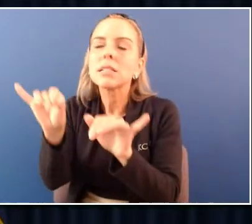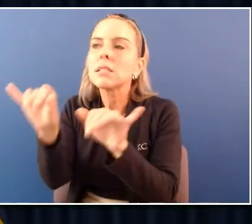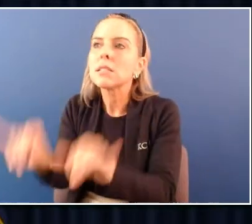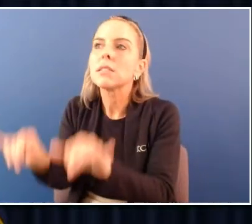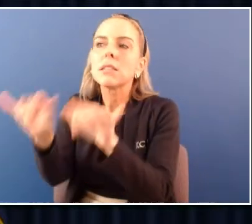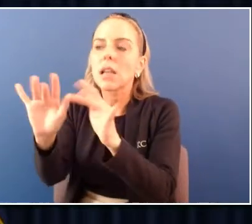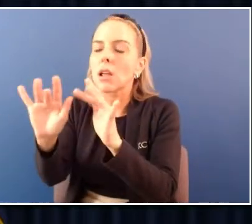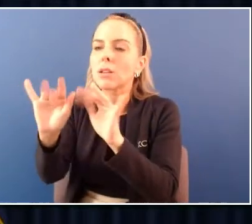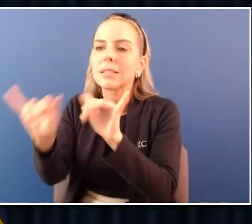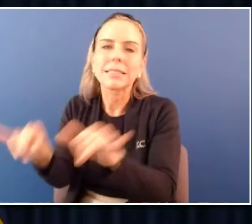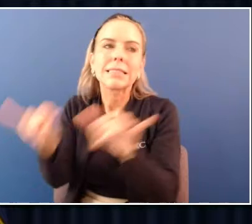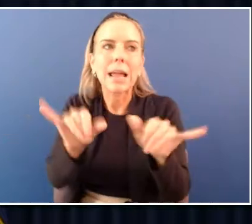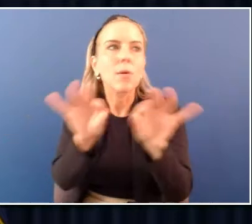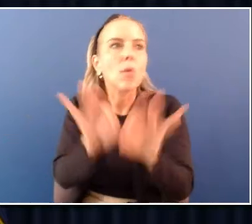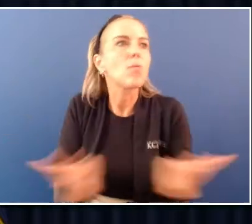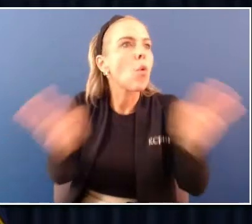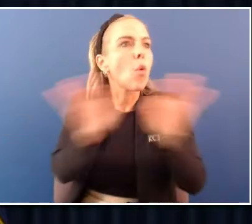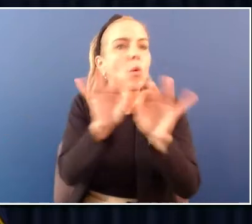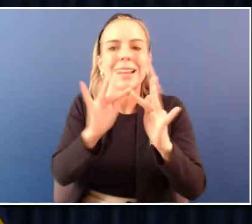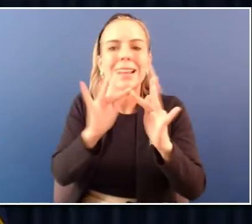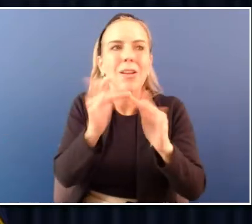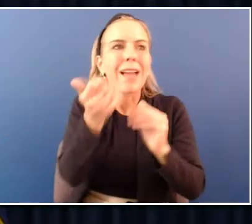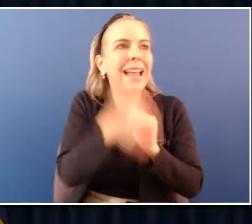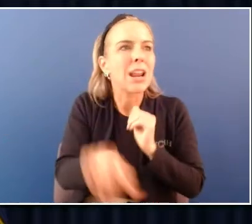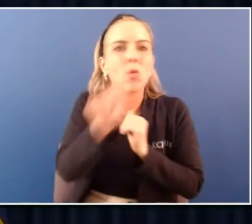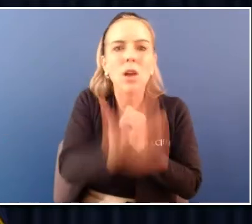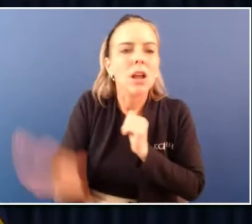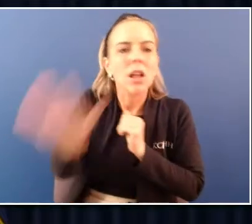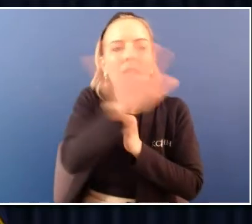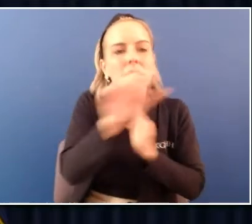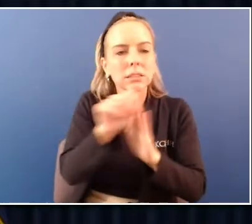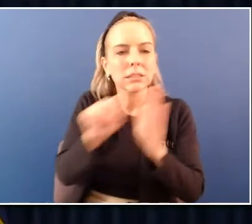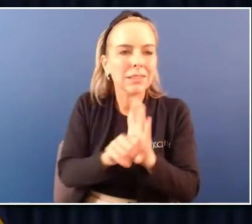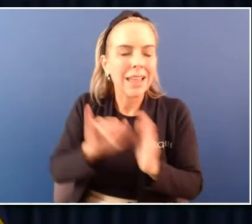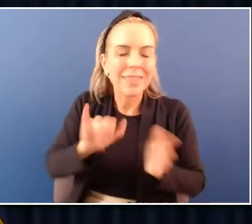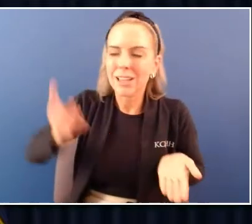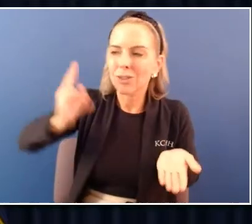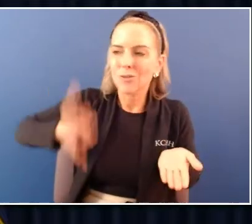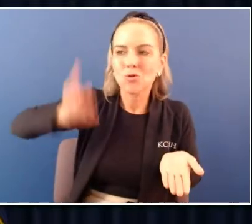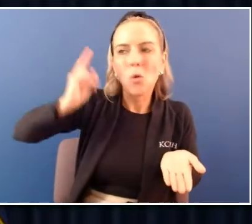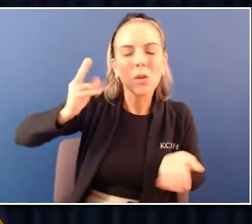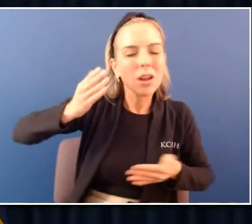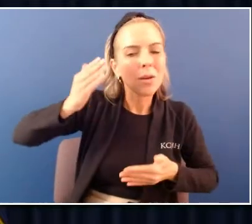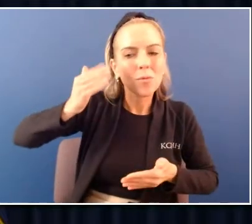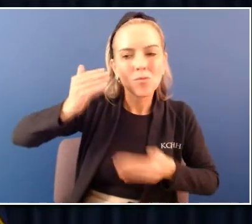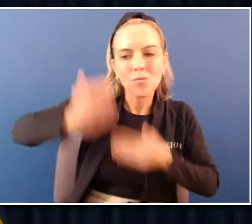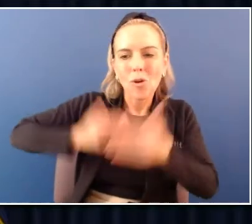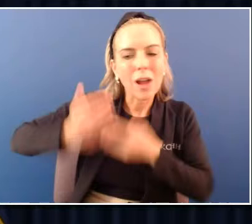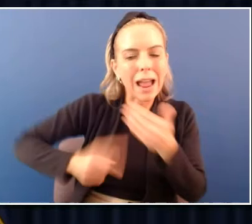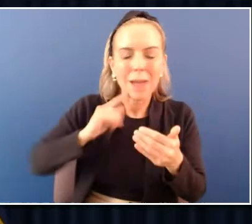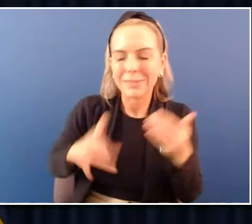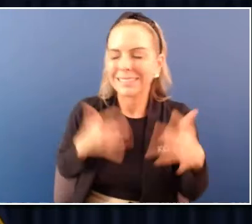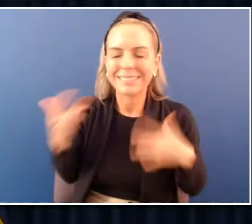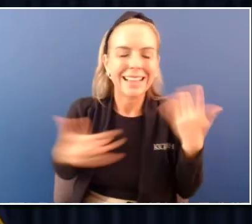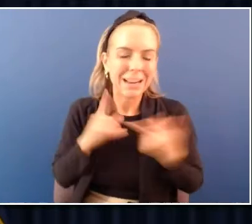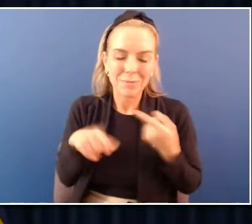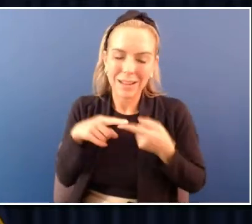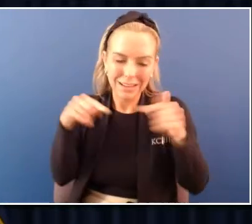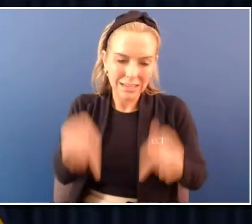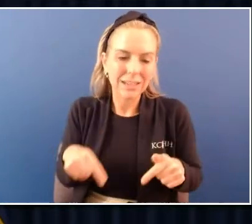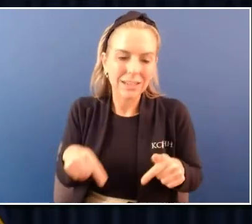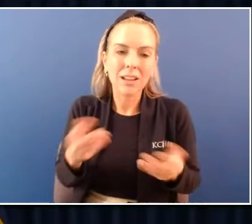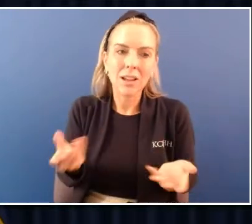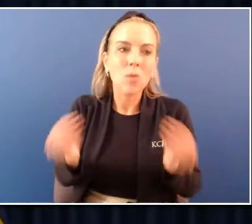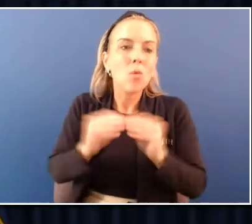anywhere else in our state. We're making historic progress, and I'm excited about it. There is more than enough credit